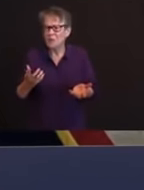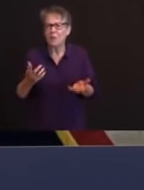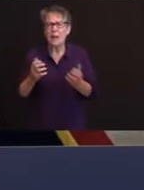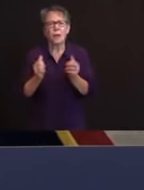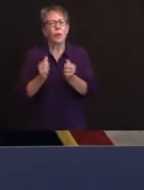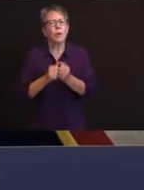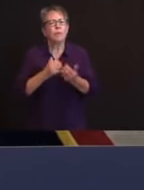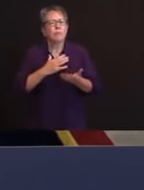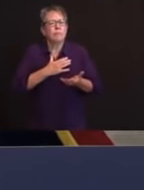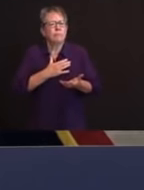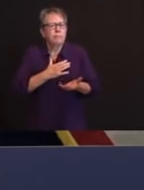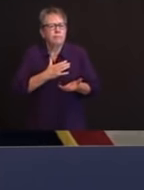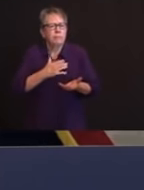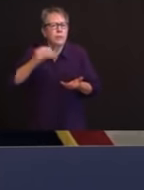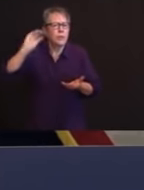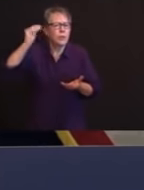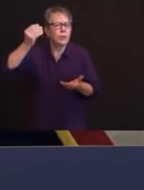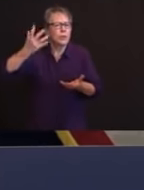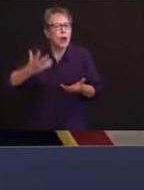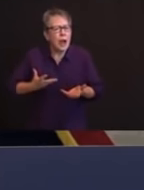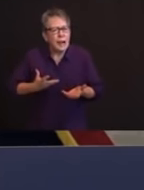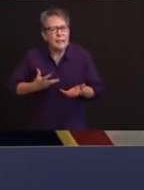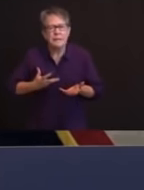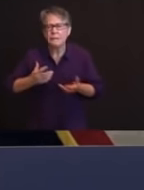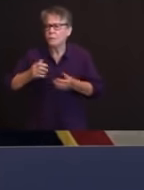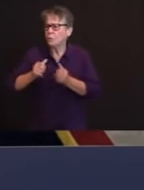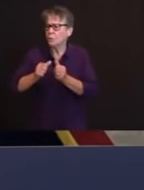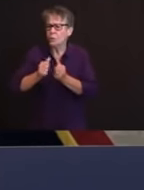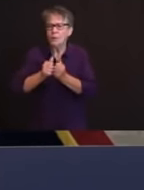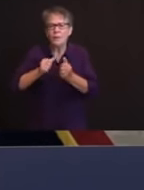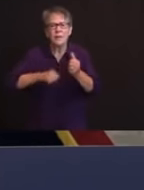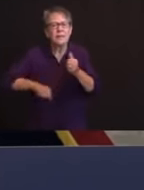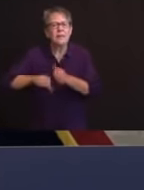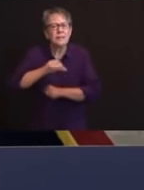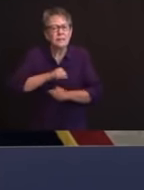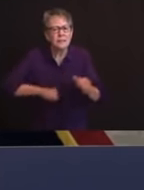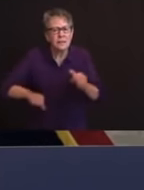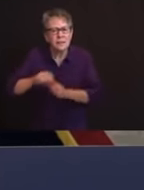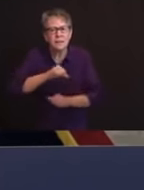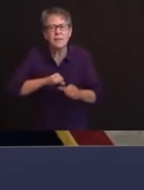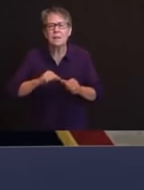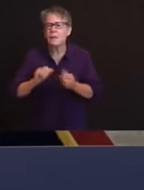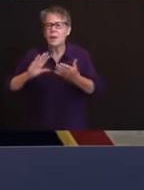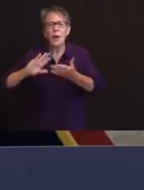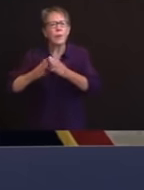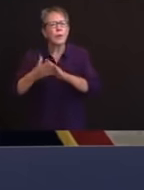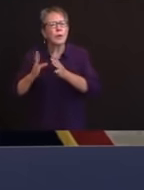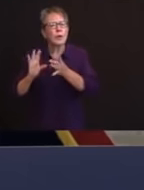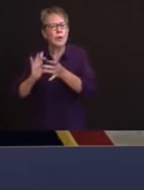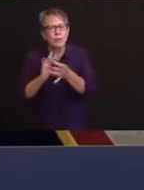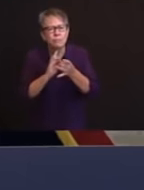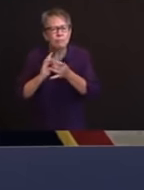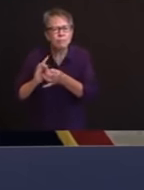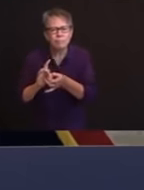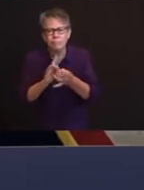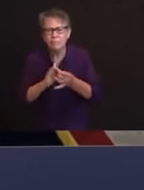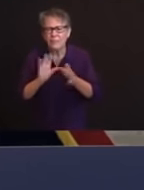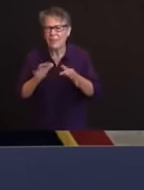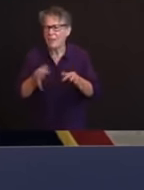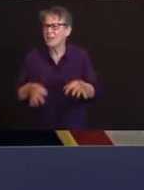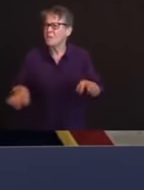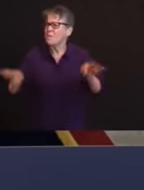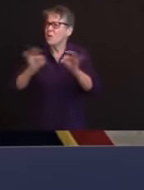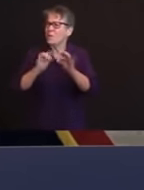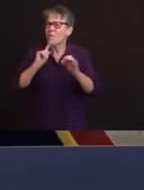a beloved community that are really necessary for New Jersey and America now. Again, I want to thank